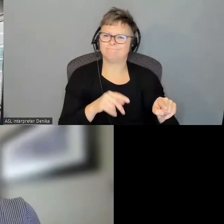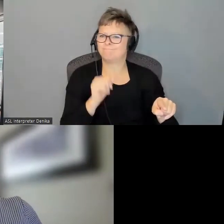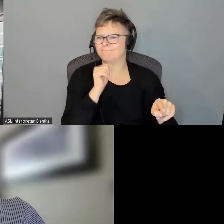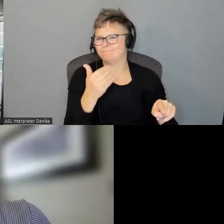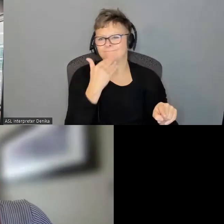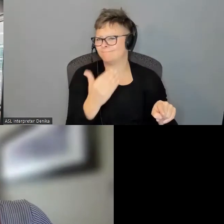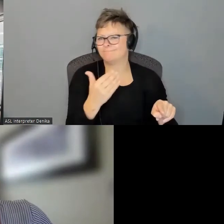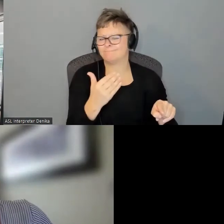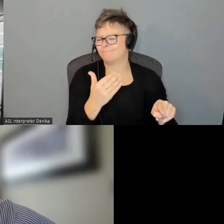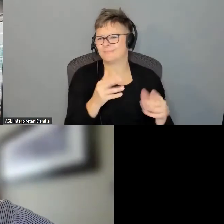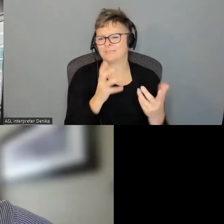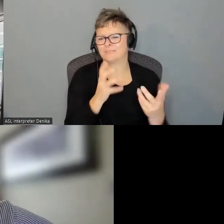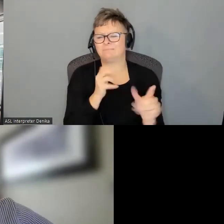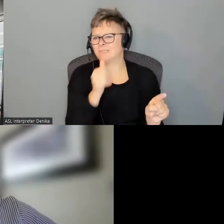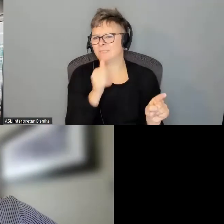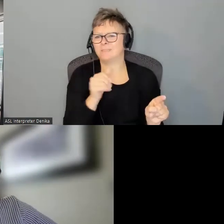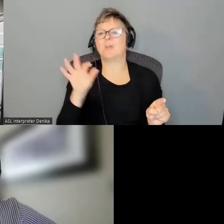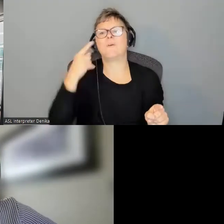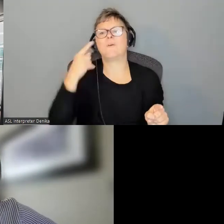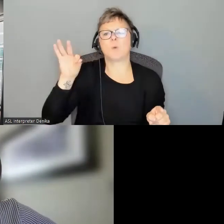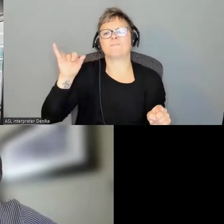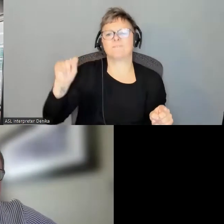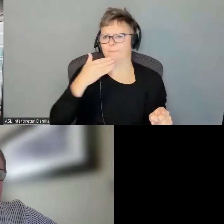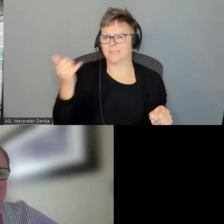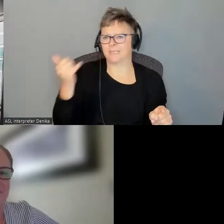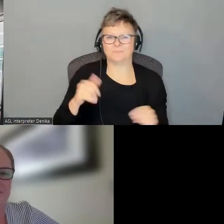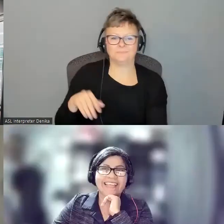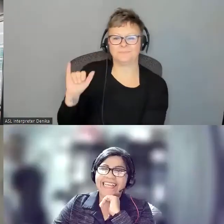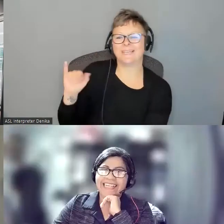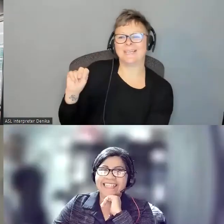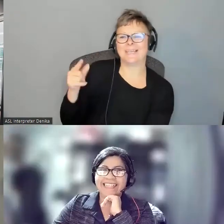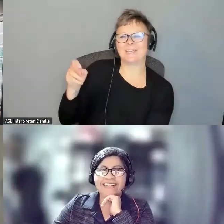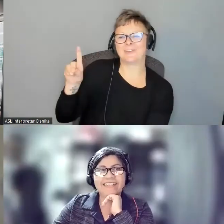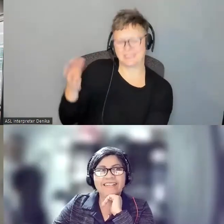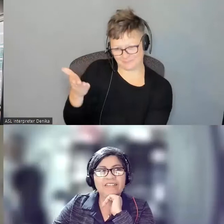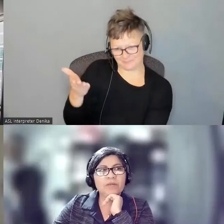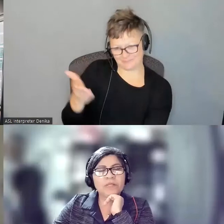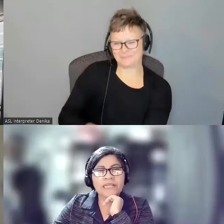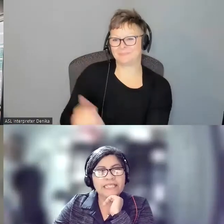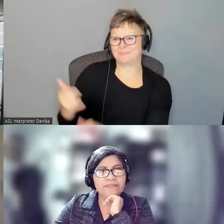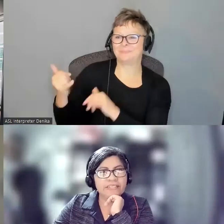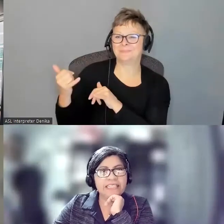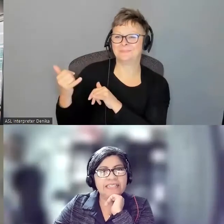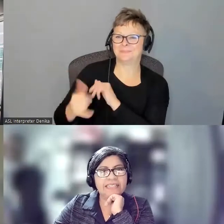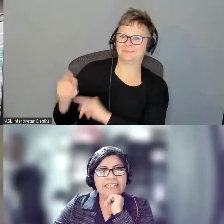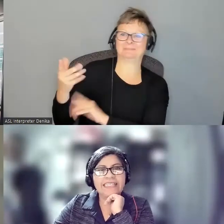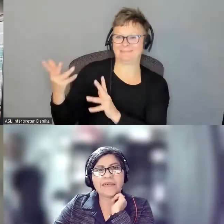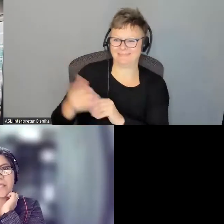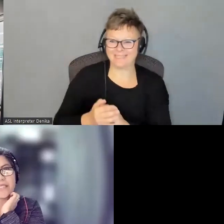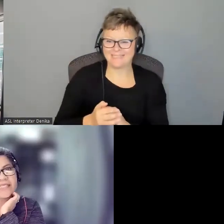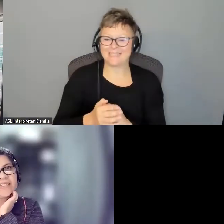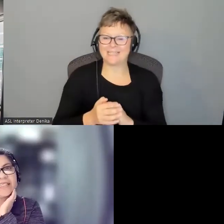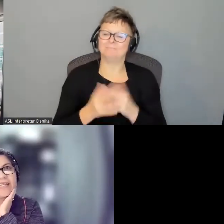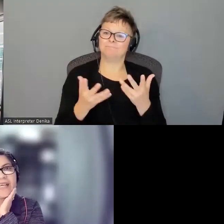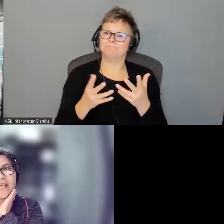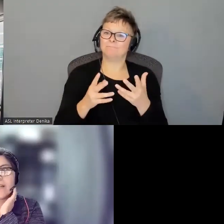life. Yeah. And Ingrid, you go last for us. Yeah, normalize different, see